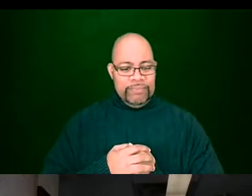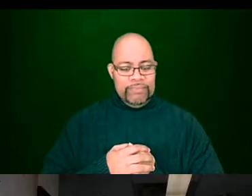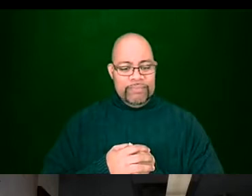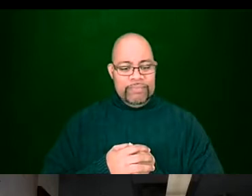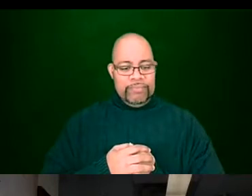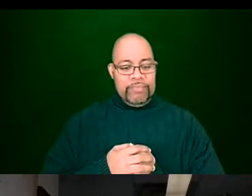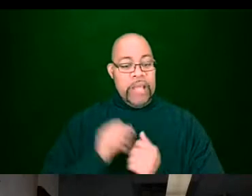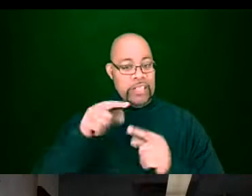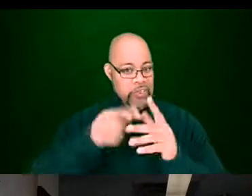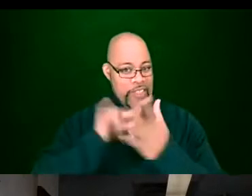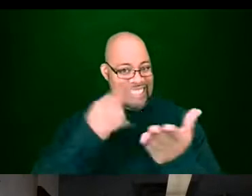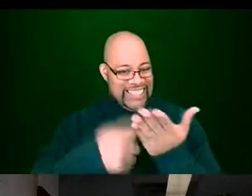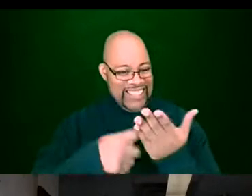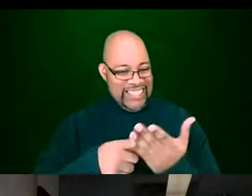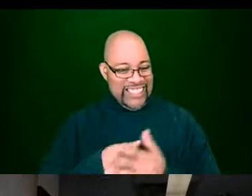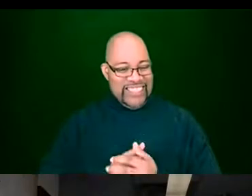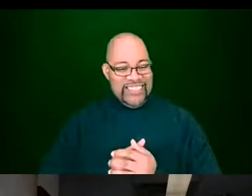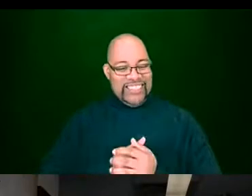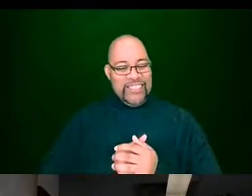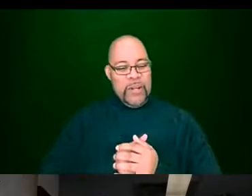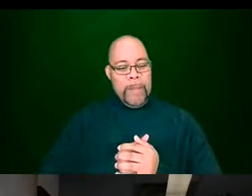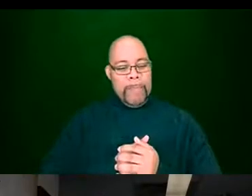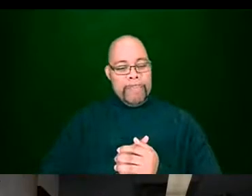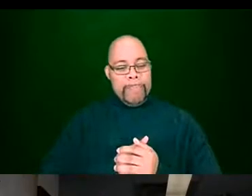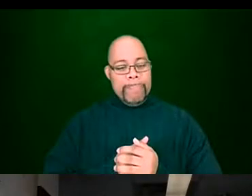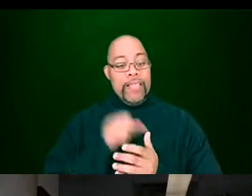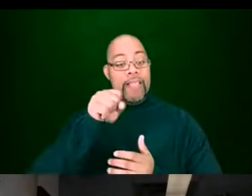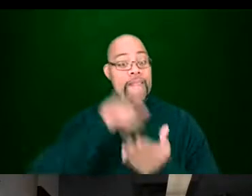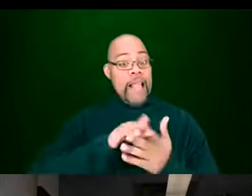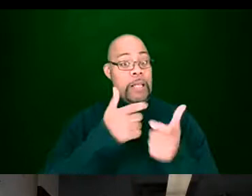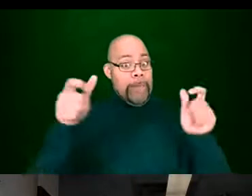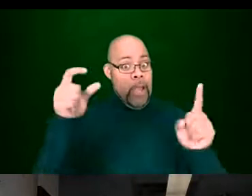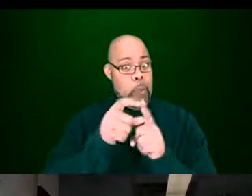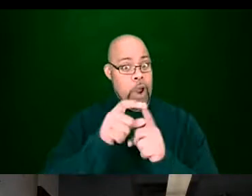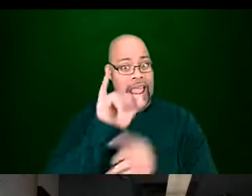I can start that one. Everybody can pipe in. Yeah, that's a big word.